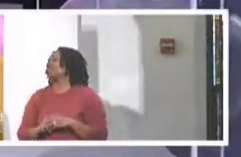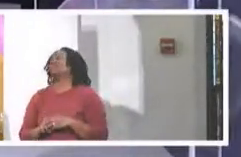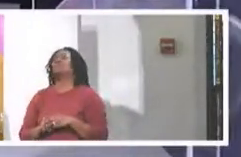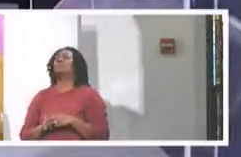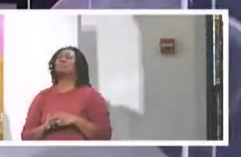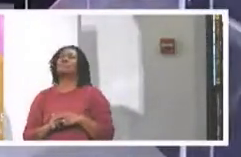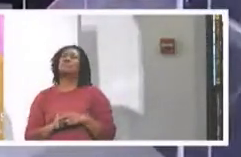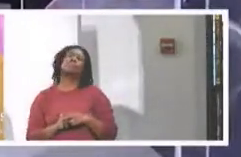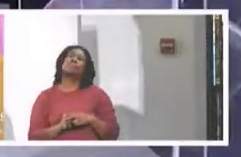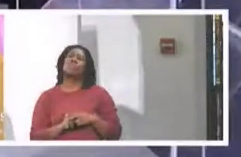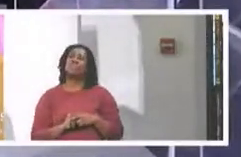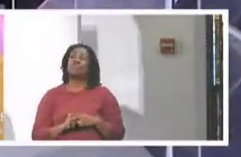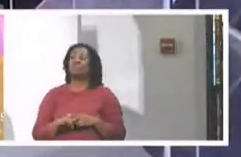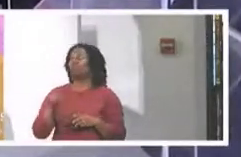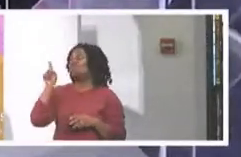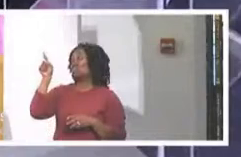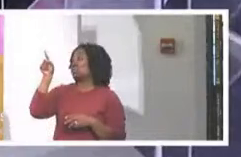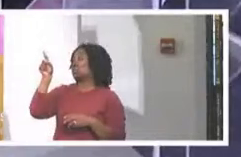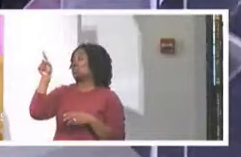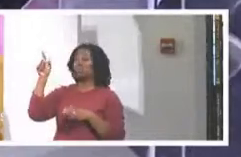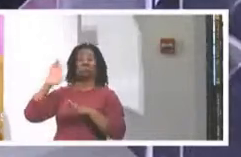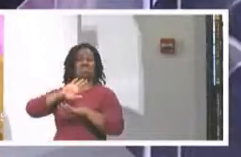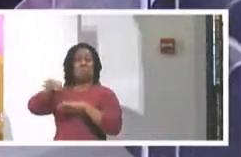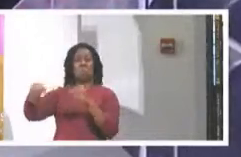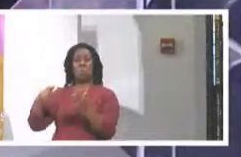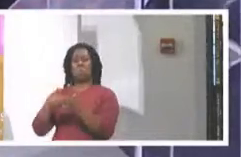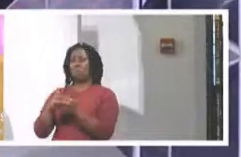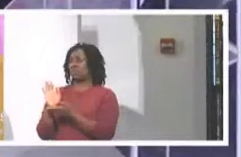Yeah, you deserve it.